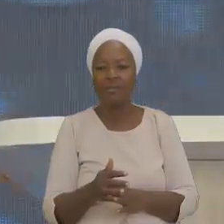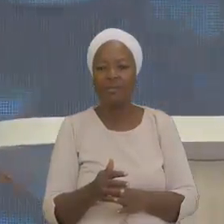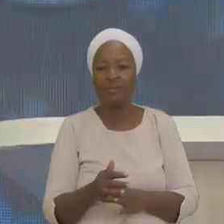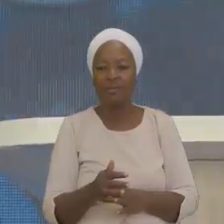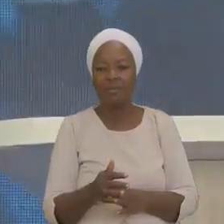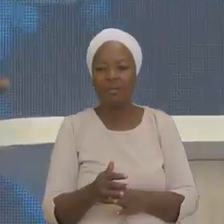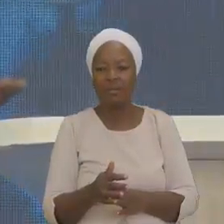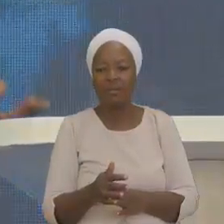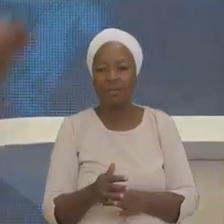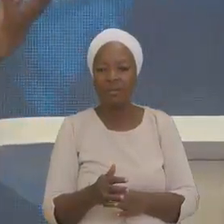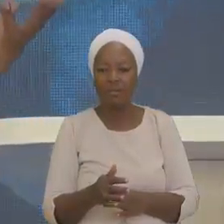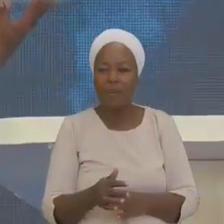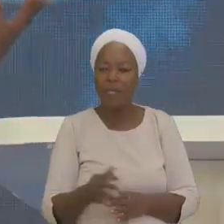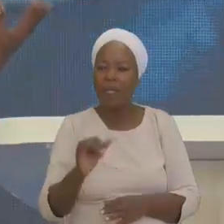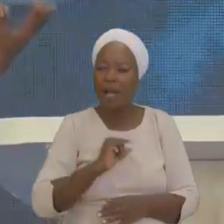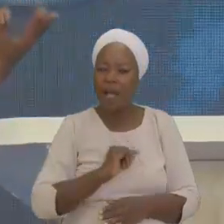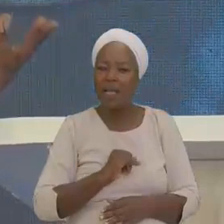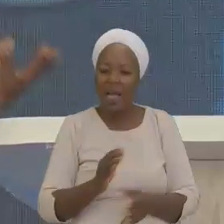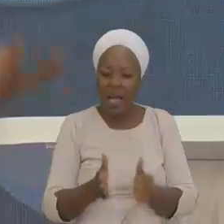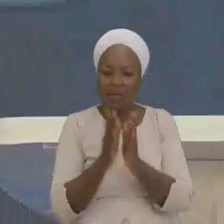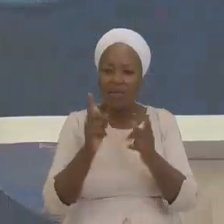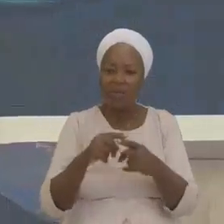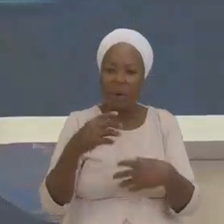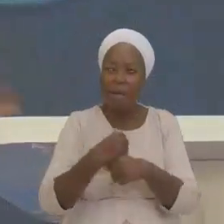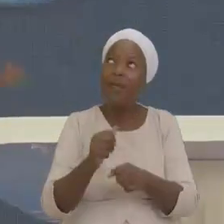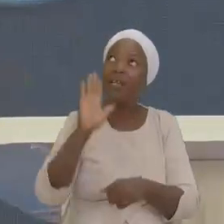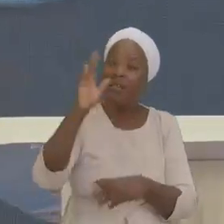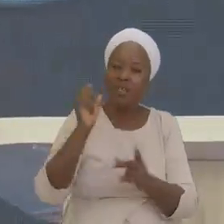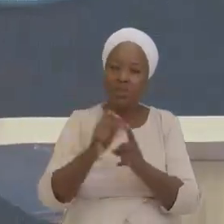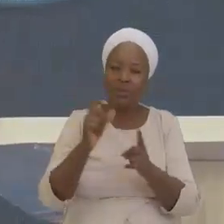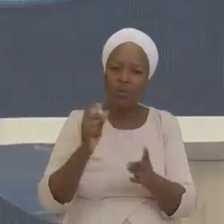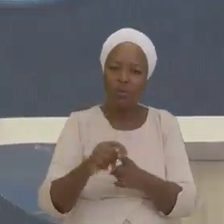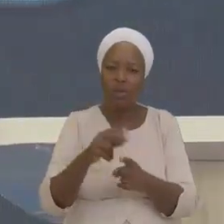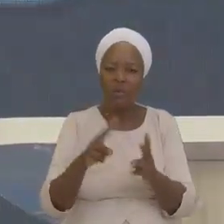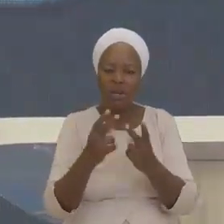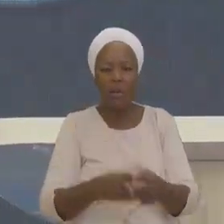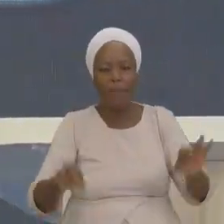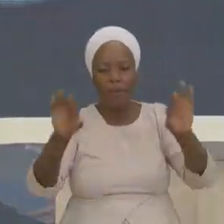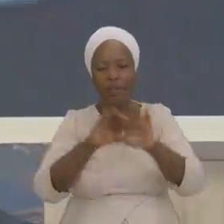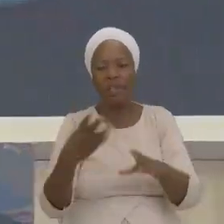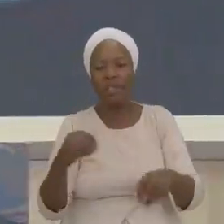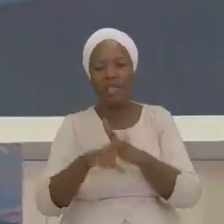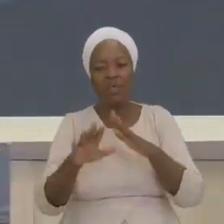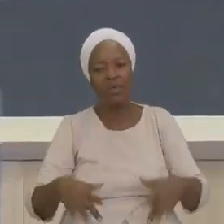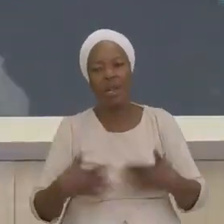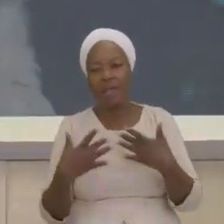And he calls you to make his word a priority in your life.